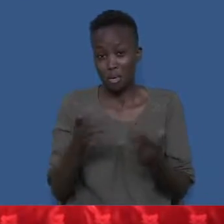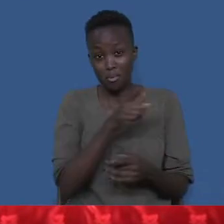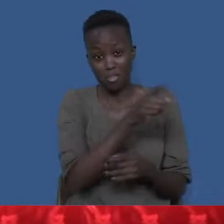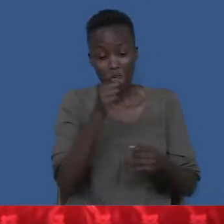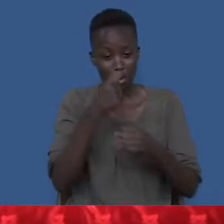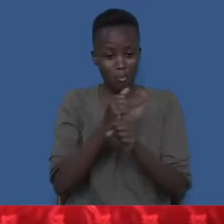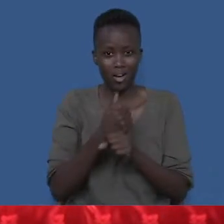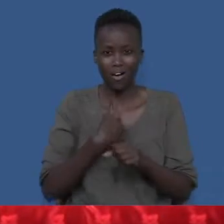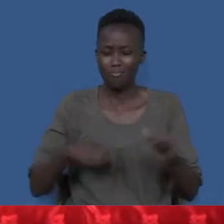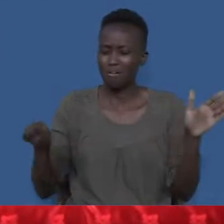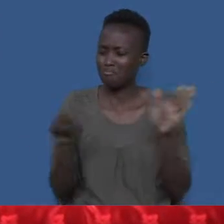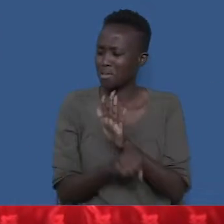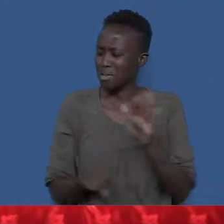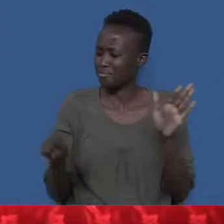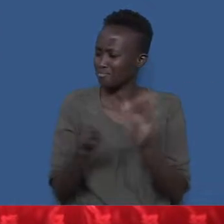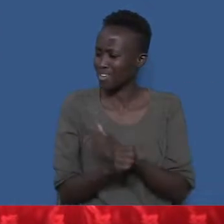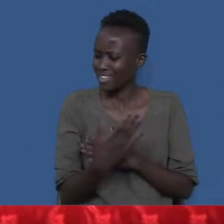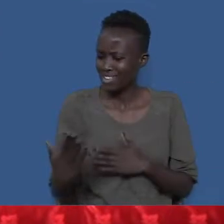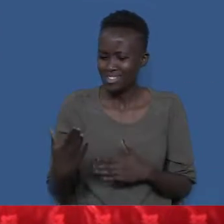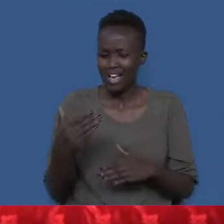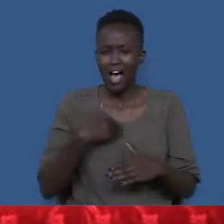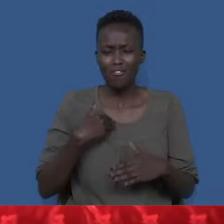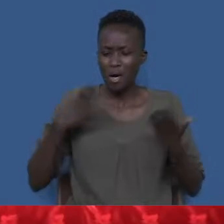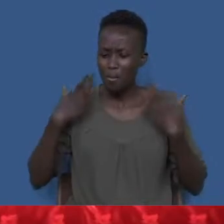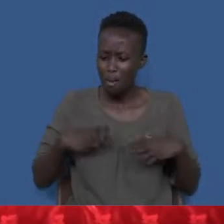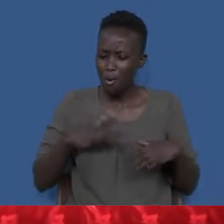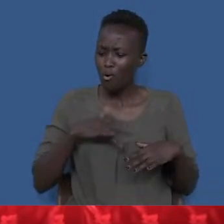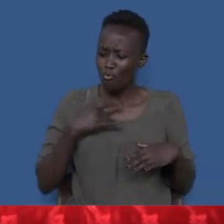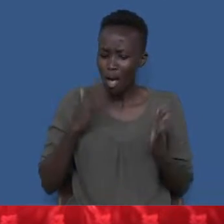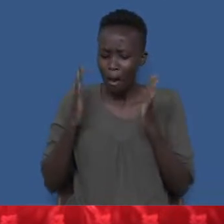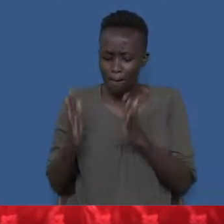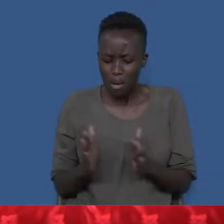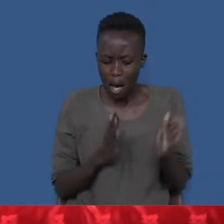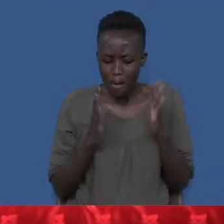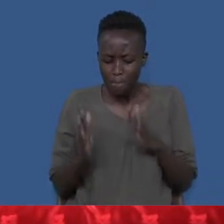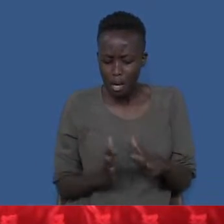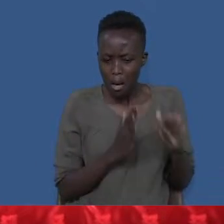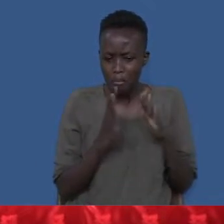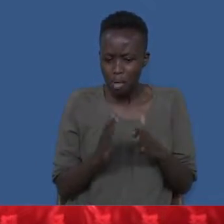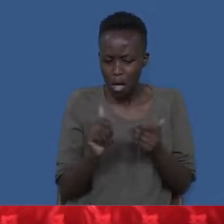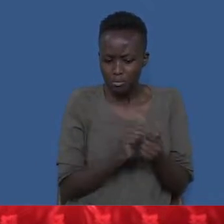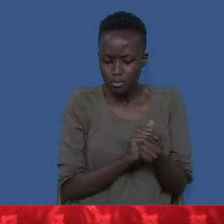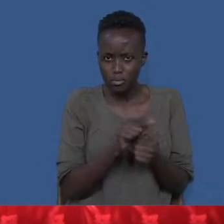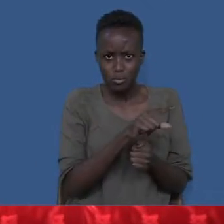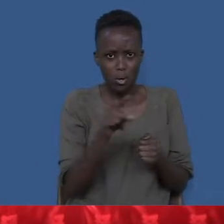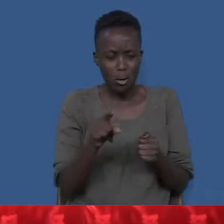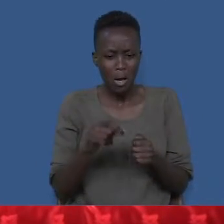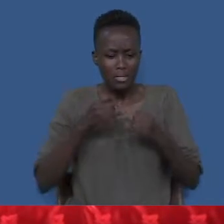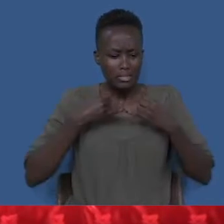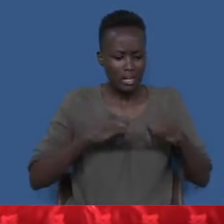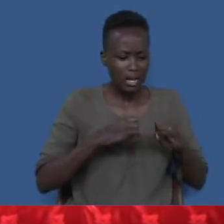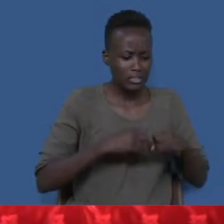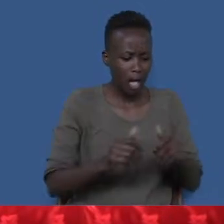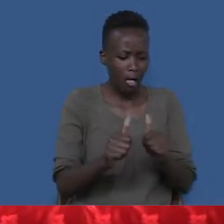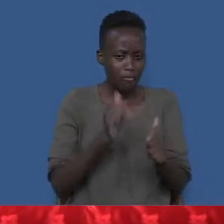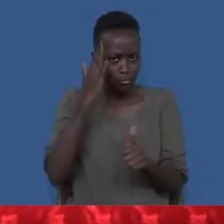are lots of machinations around you. There are people you feel are plotting your downfall, are seeking to betray you,